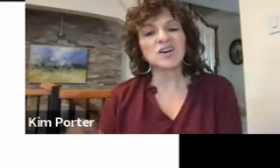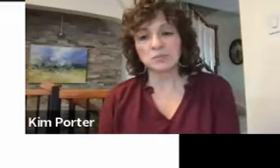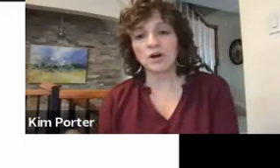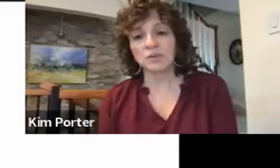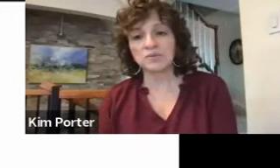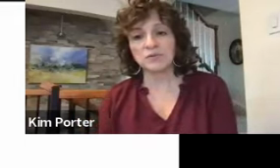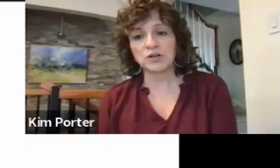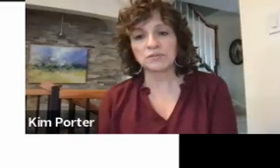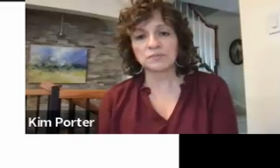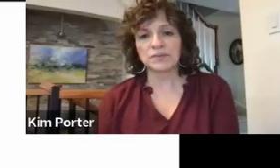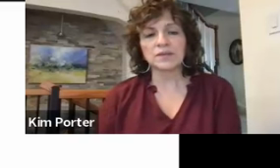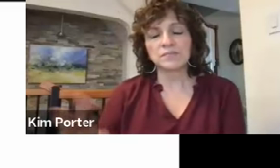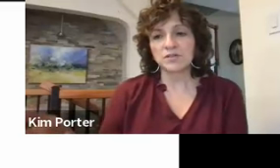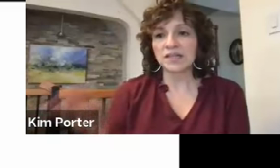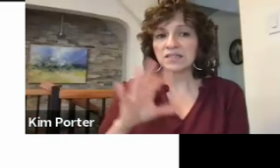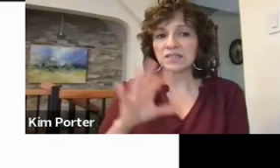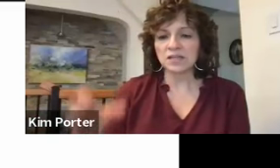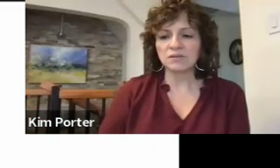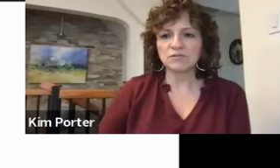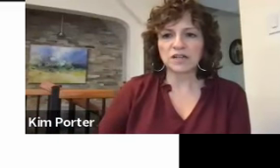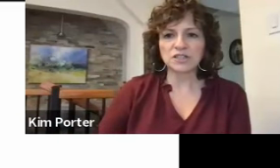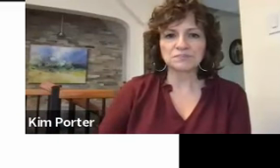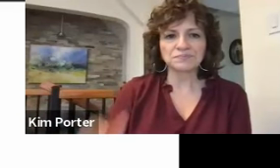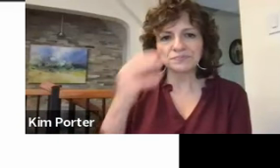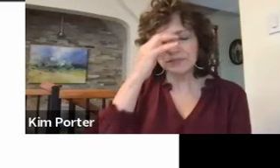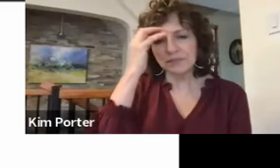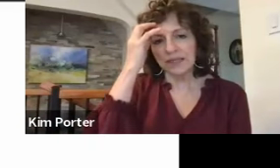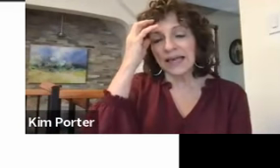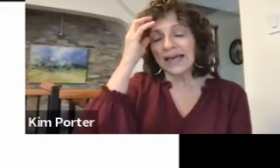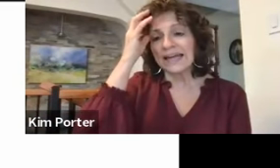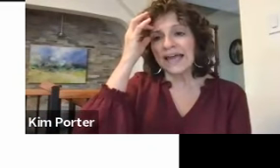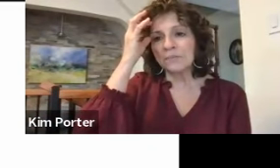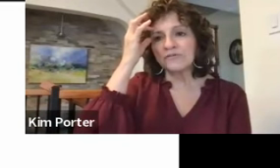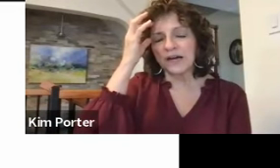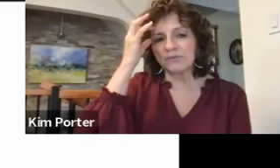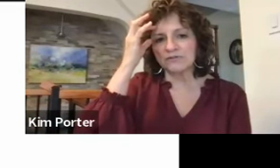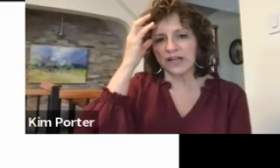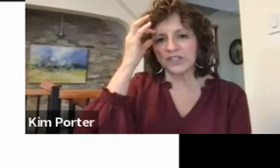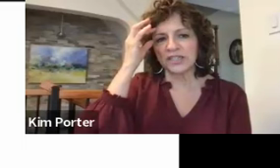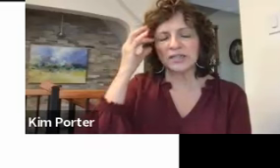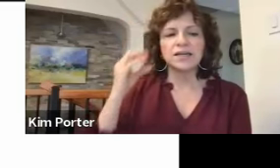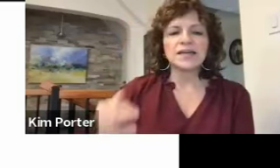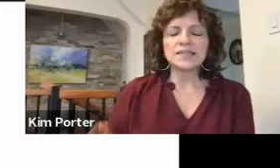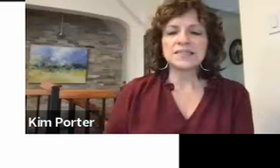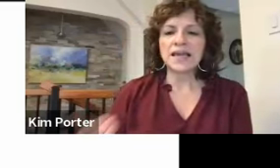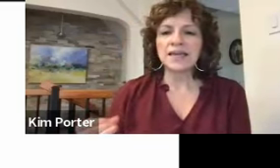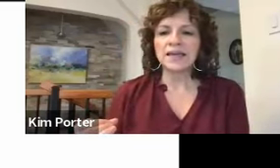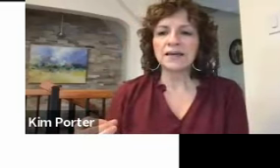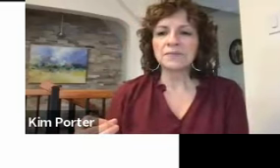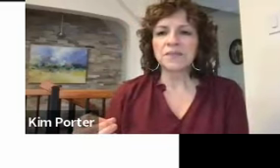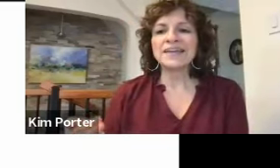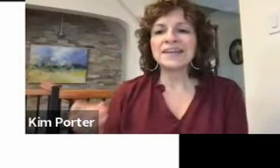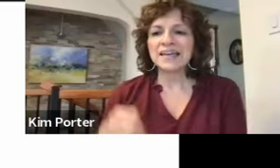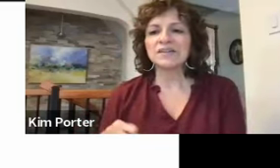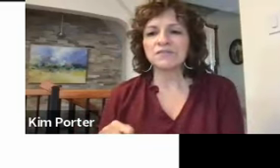time, it's causing problems for you. So that's a double-sided reflection. An amplified reflection is